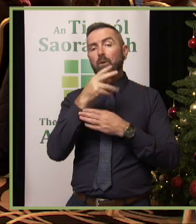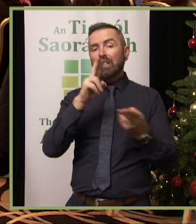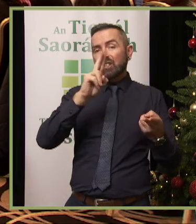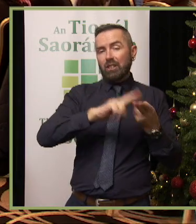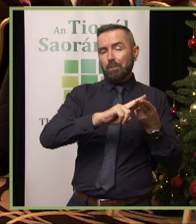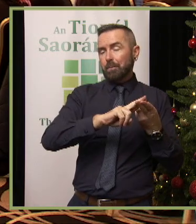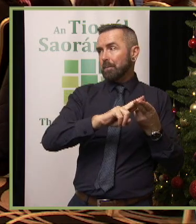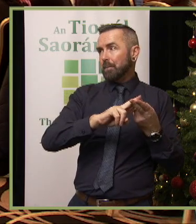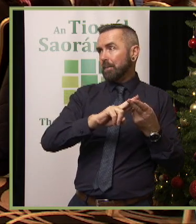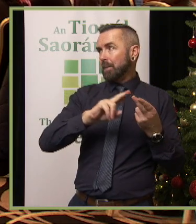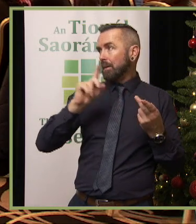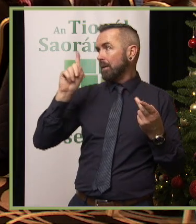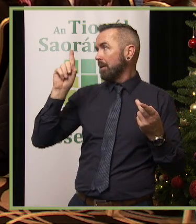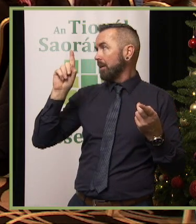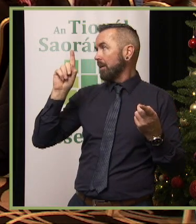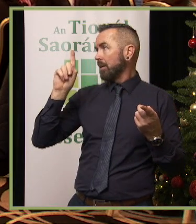Is that on?